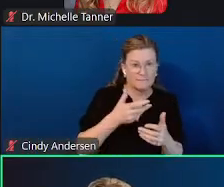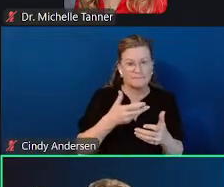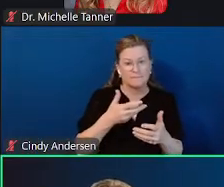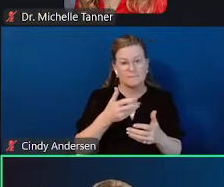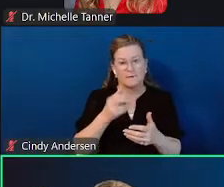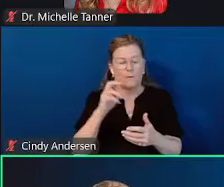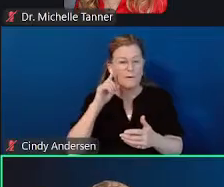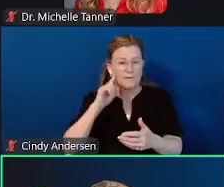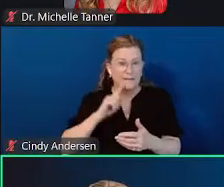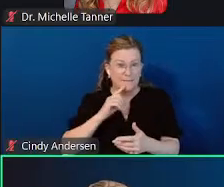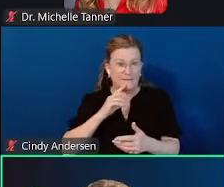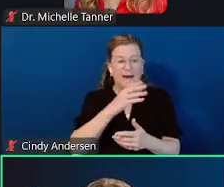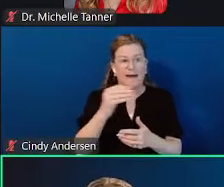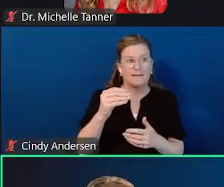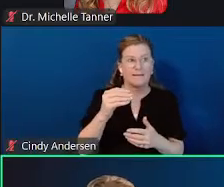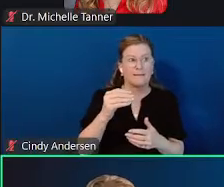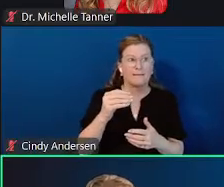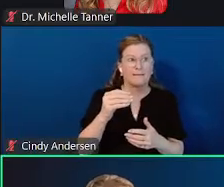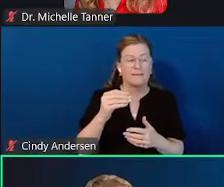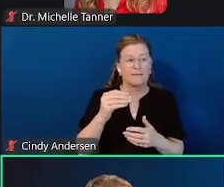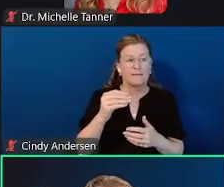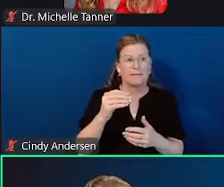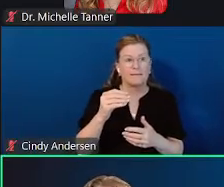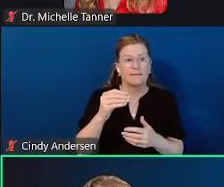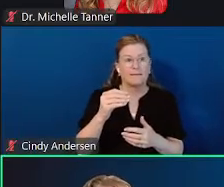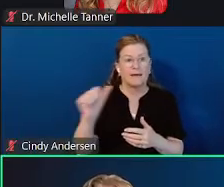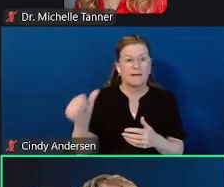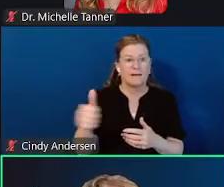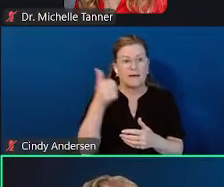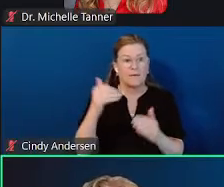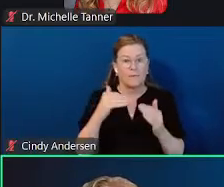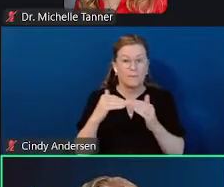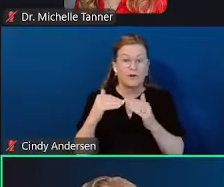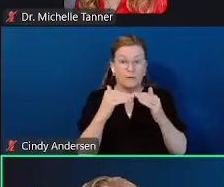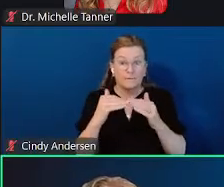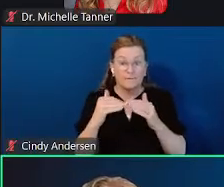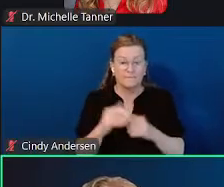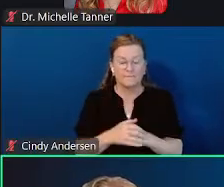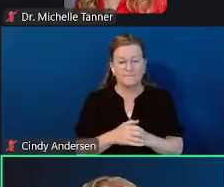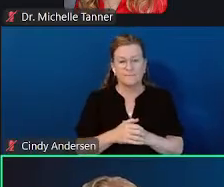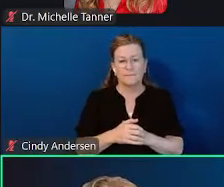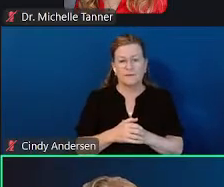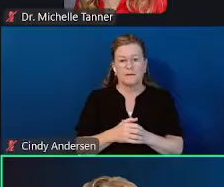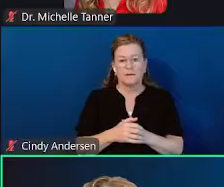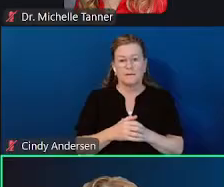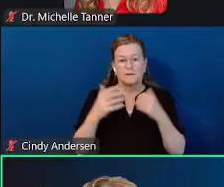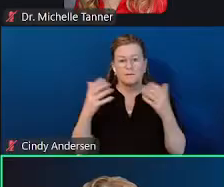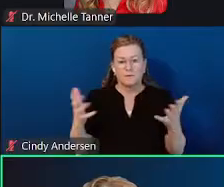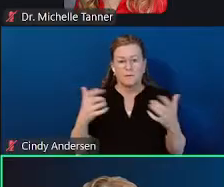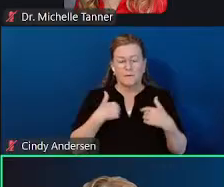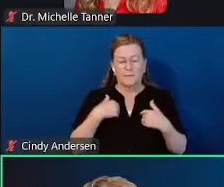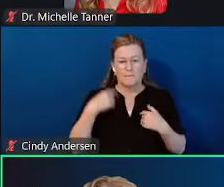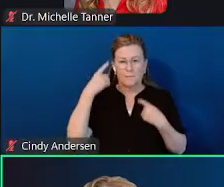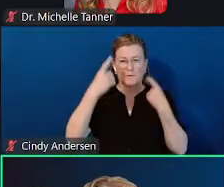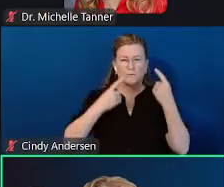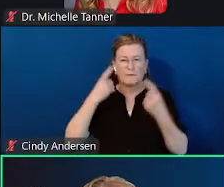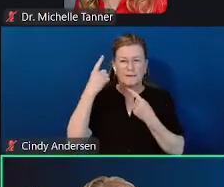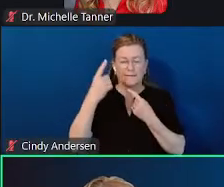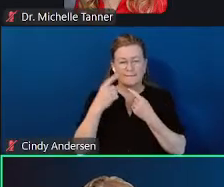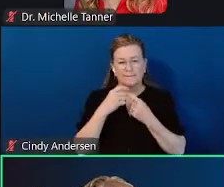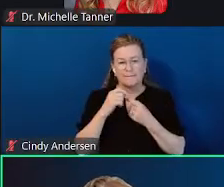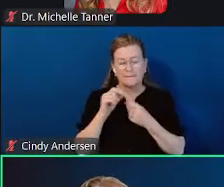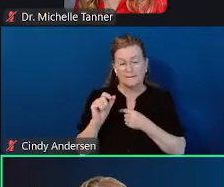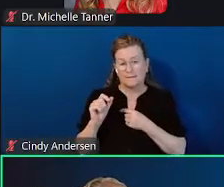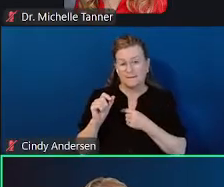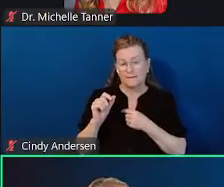or deafness and the another peer. So I'm wondering